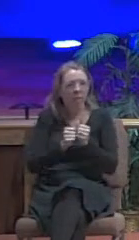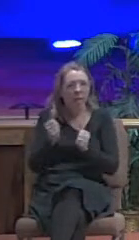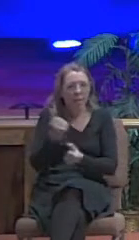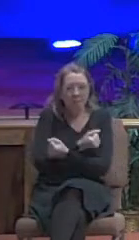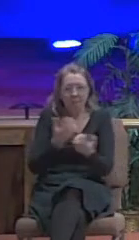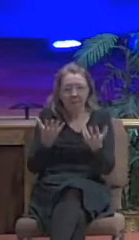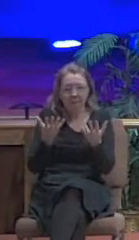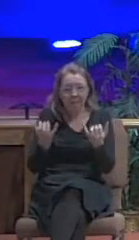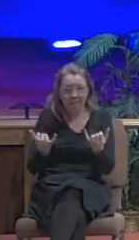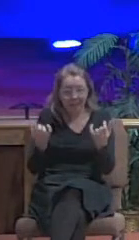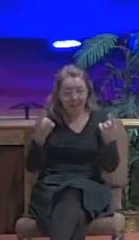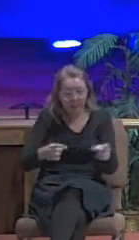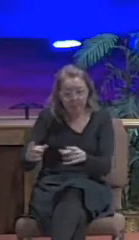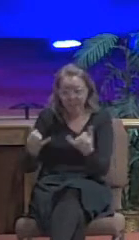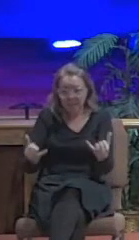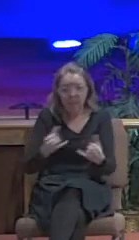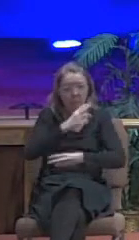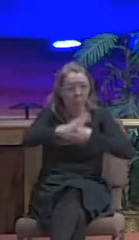on in people's lives.